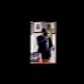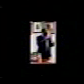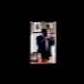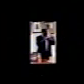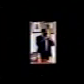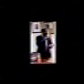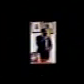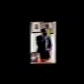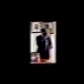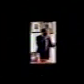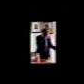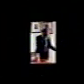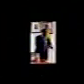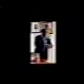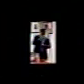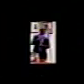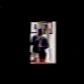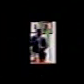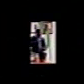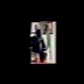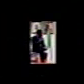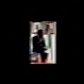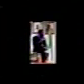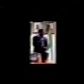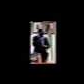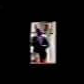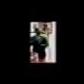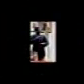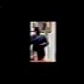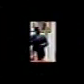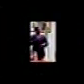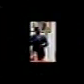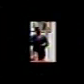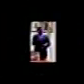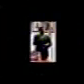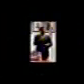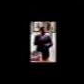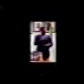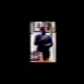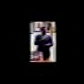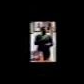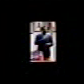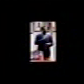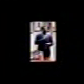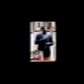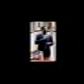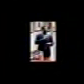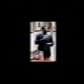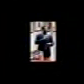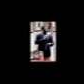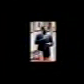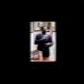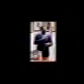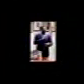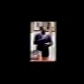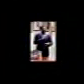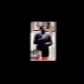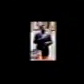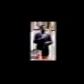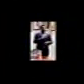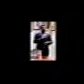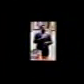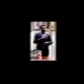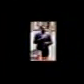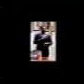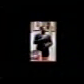But when the exam is coming, you've been preparing, all of a sudden, I'm not interested again. I will